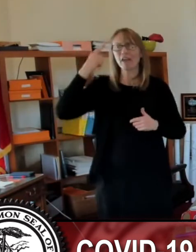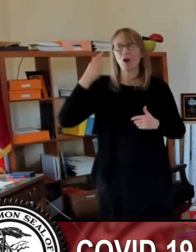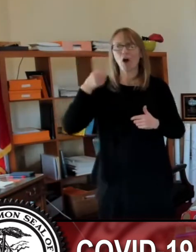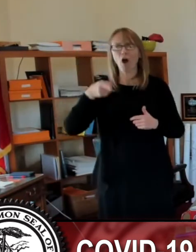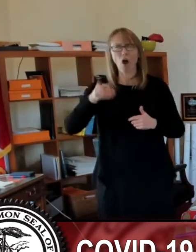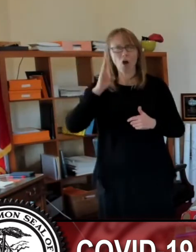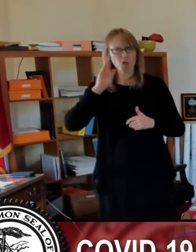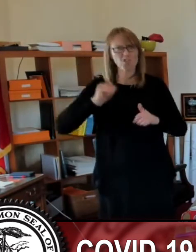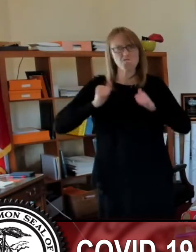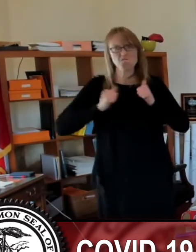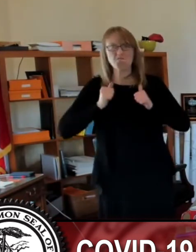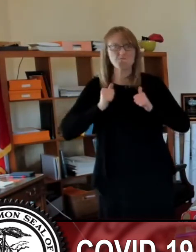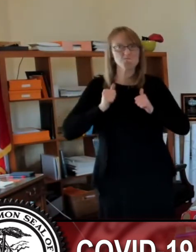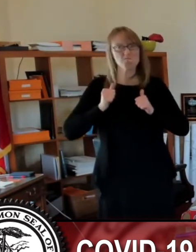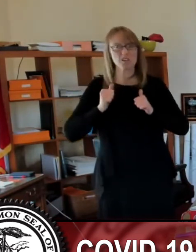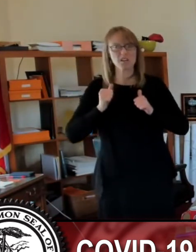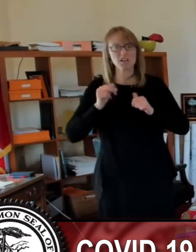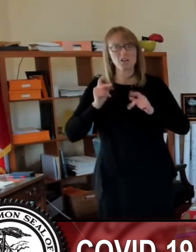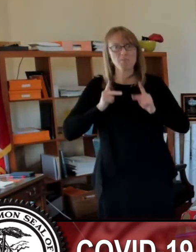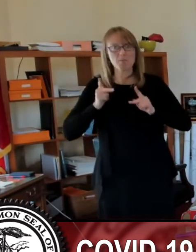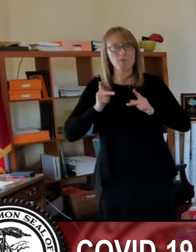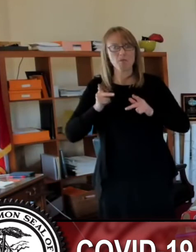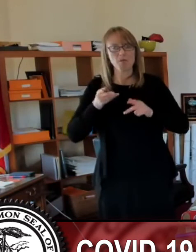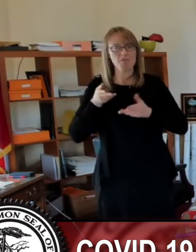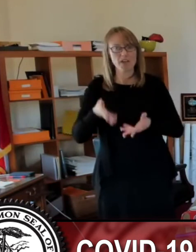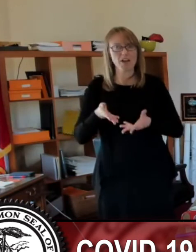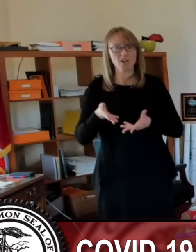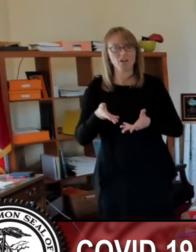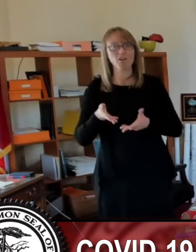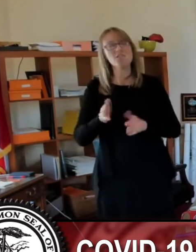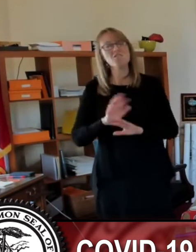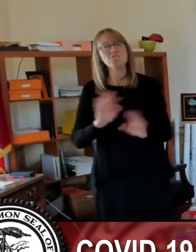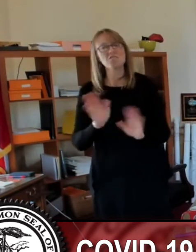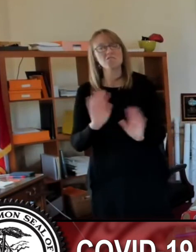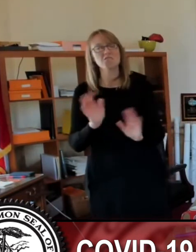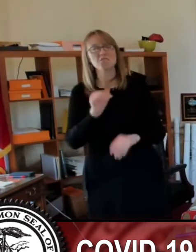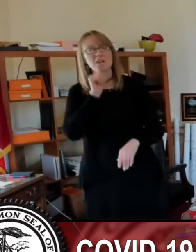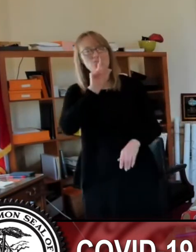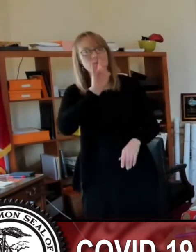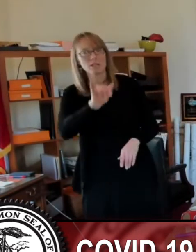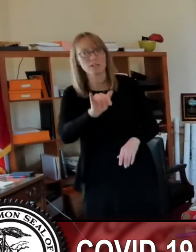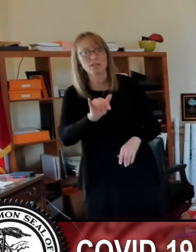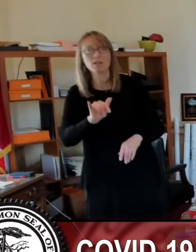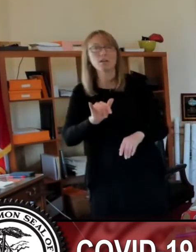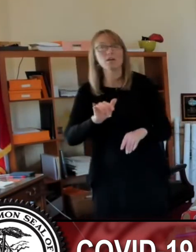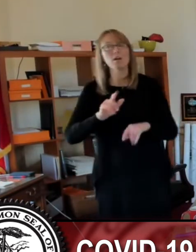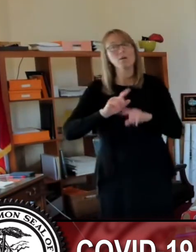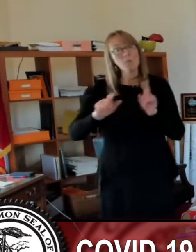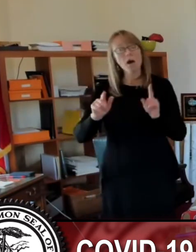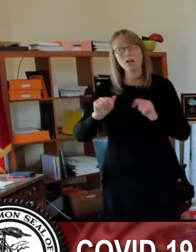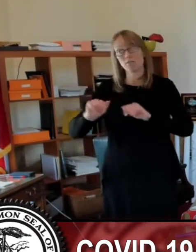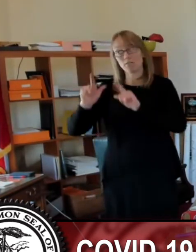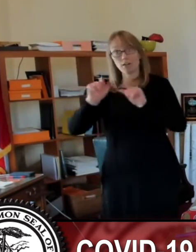on edge. I mean, all you have to do is look at the rhetoric on social media, which is as bad as I have ever seen